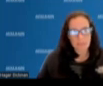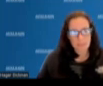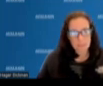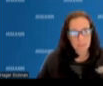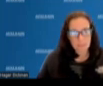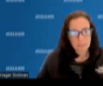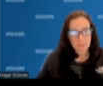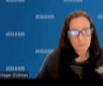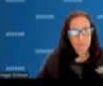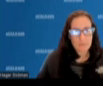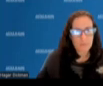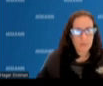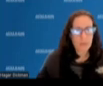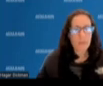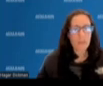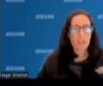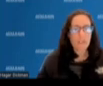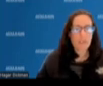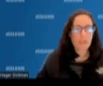slide.